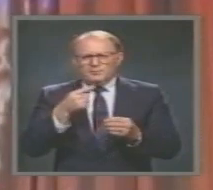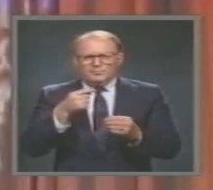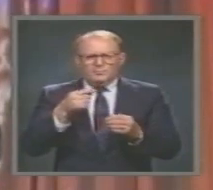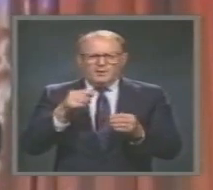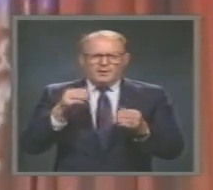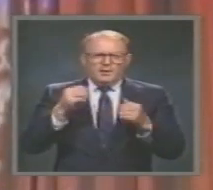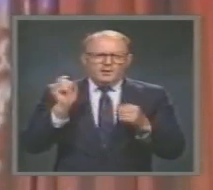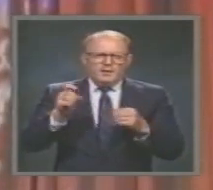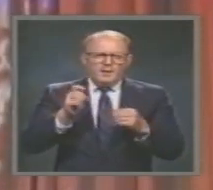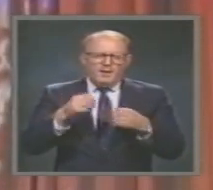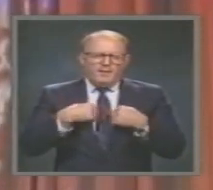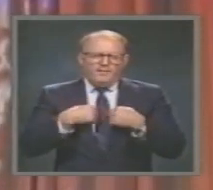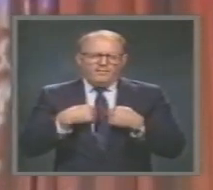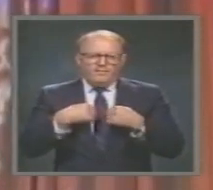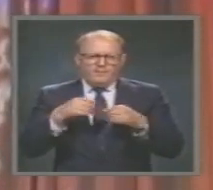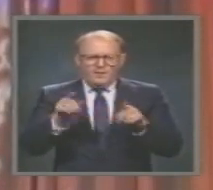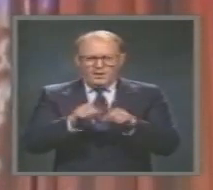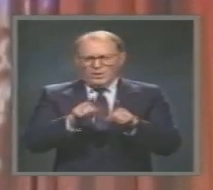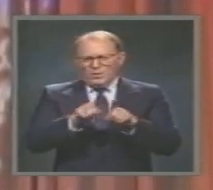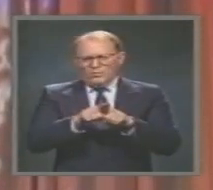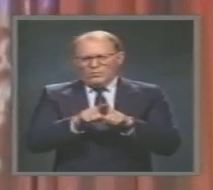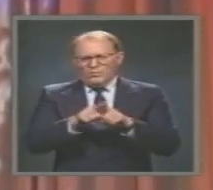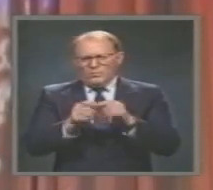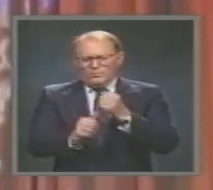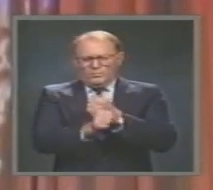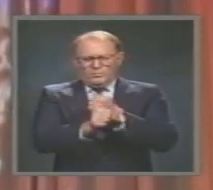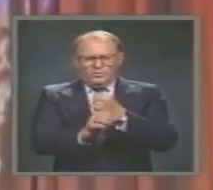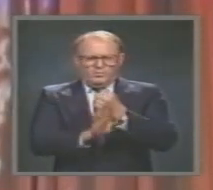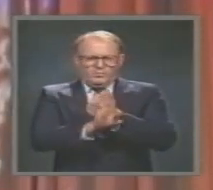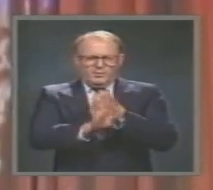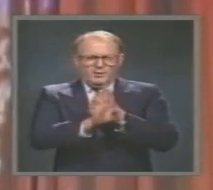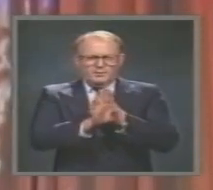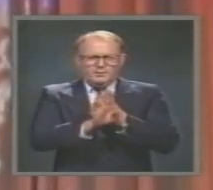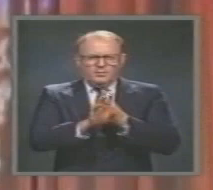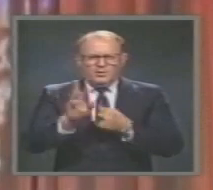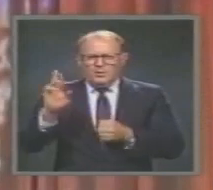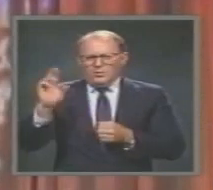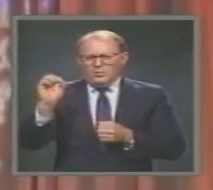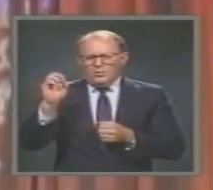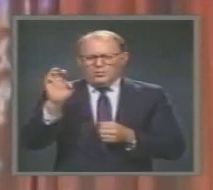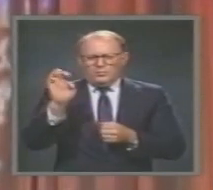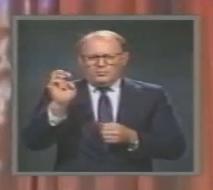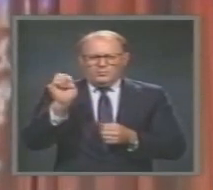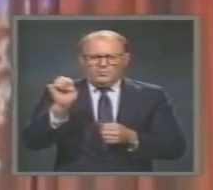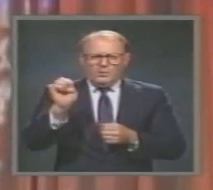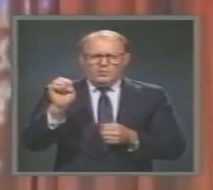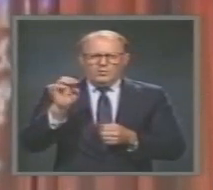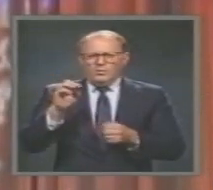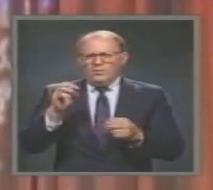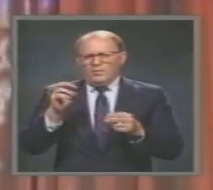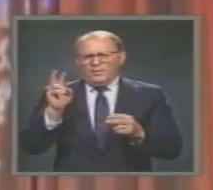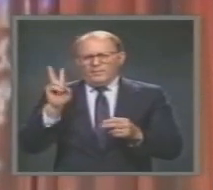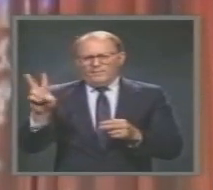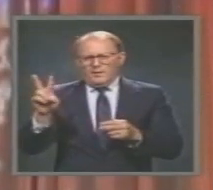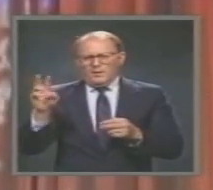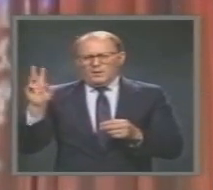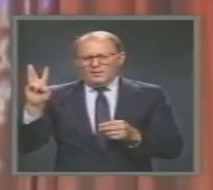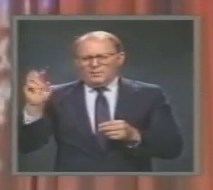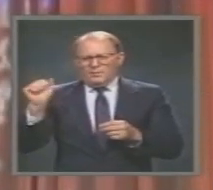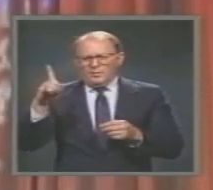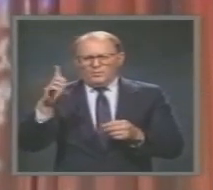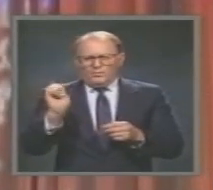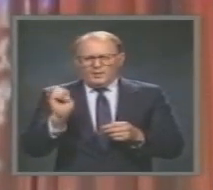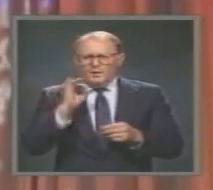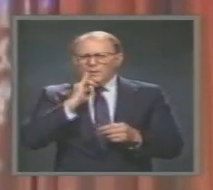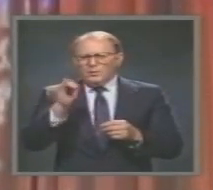people, Roe versus Wade of 1973, is wrong, and it must be reversed. It's wrong,